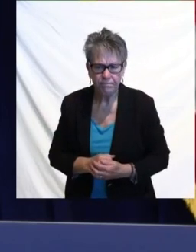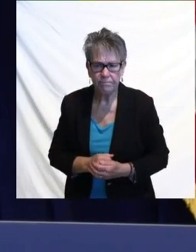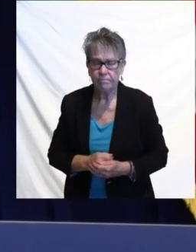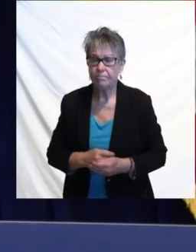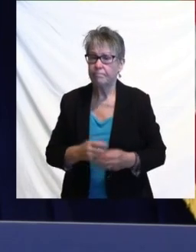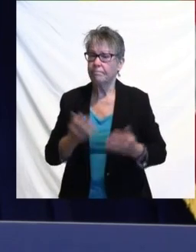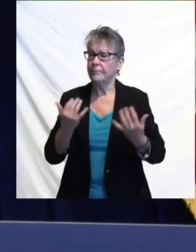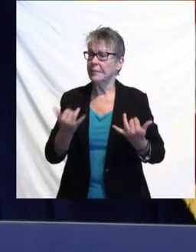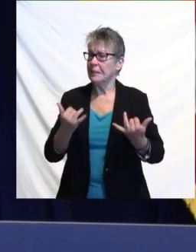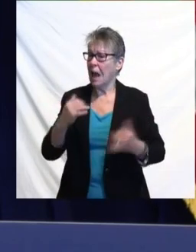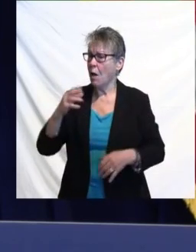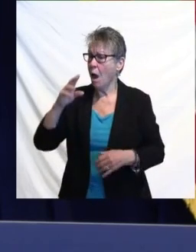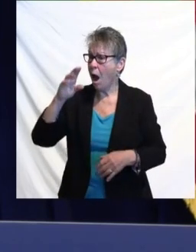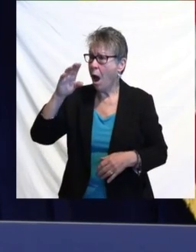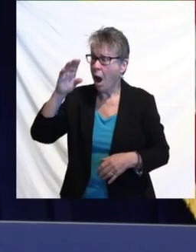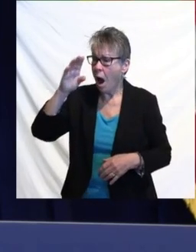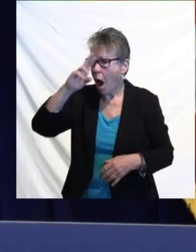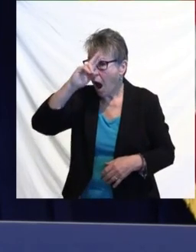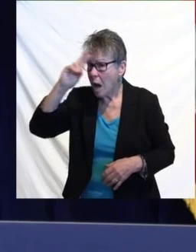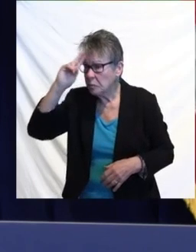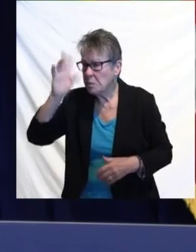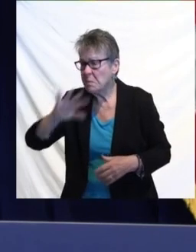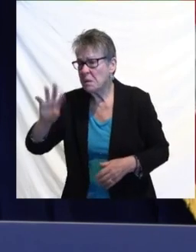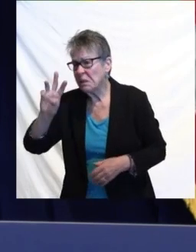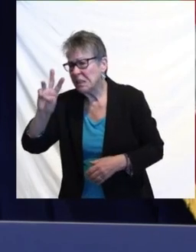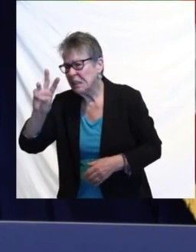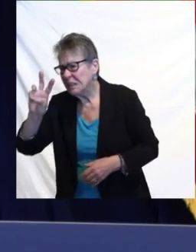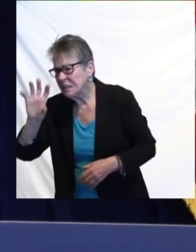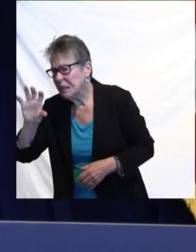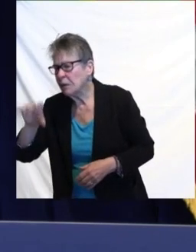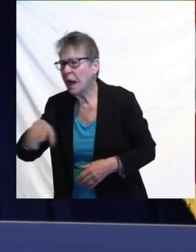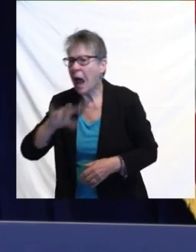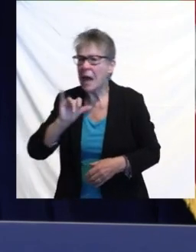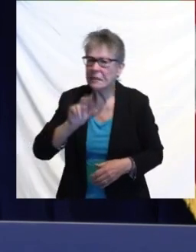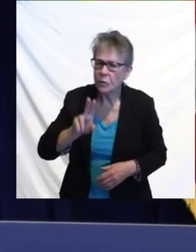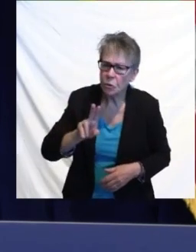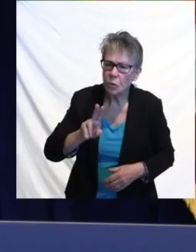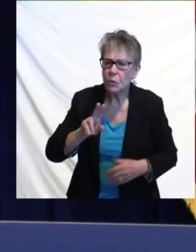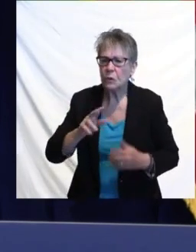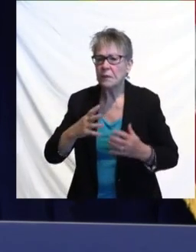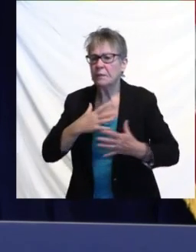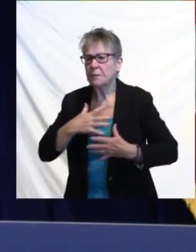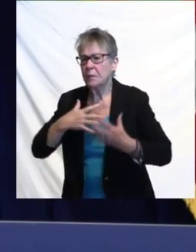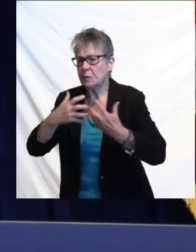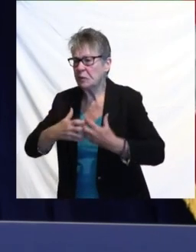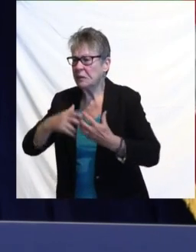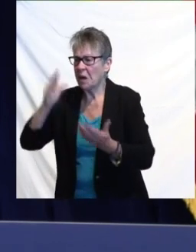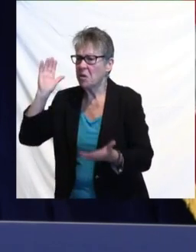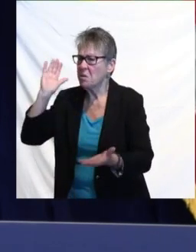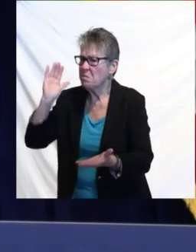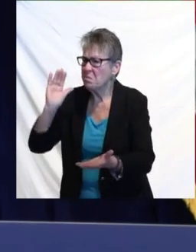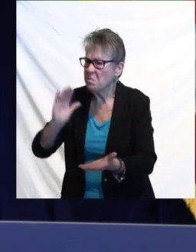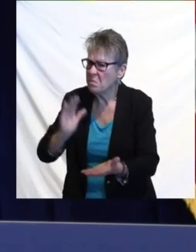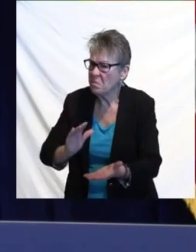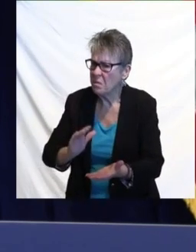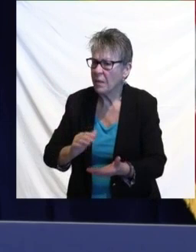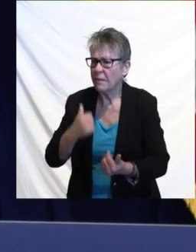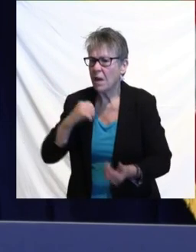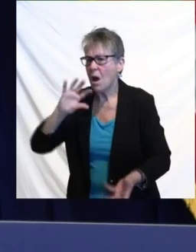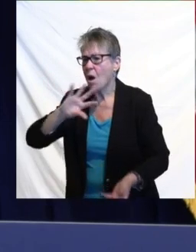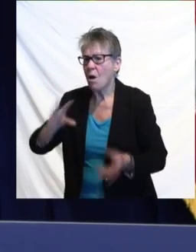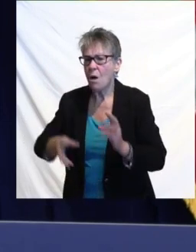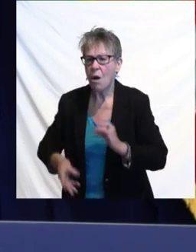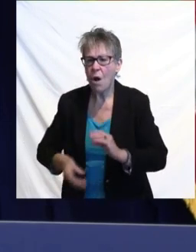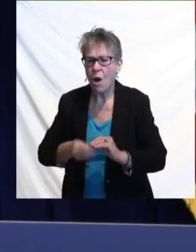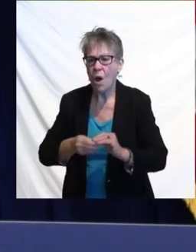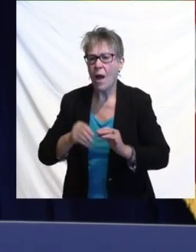units. 63% of those individuals are on ventilators. There are 5 new reports